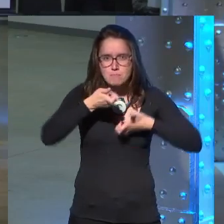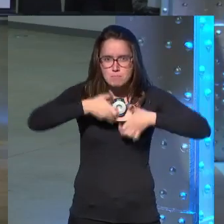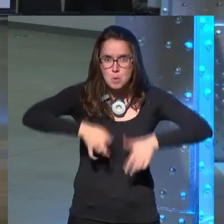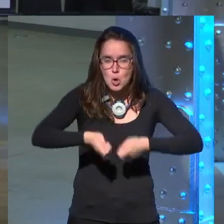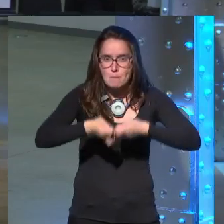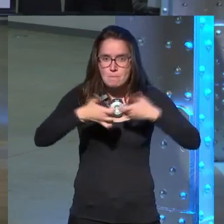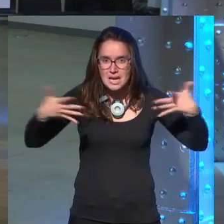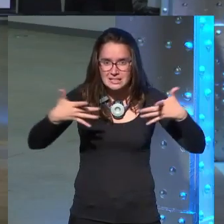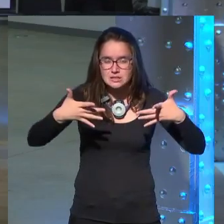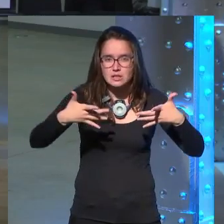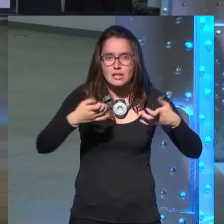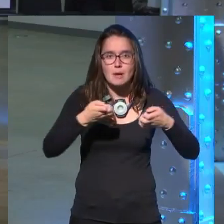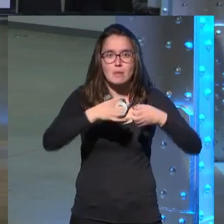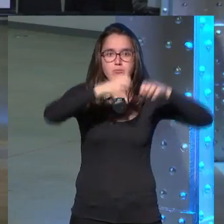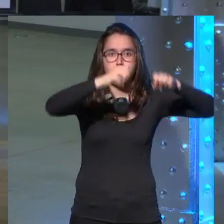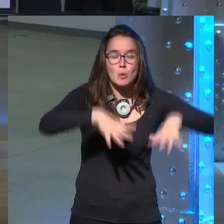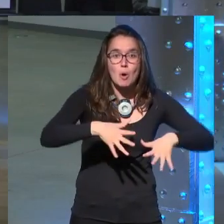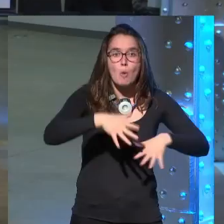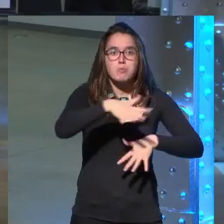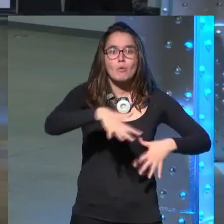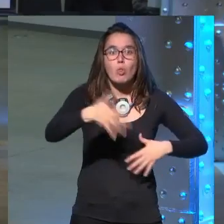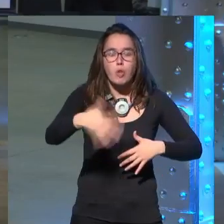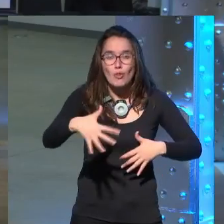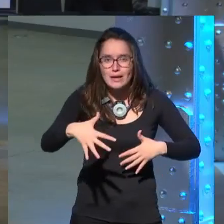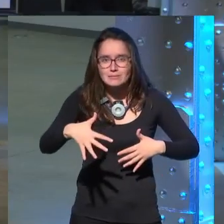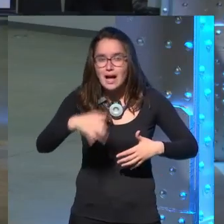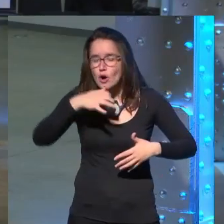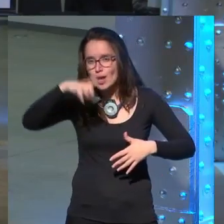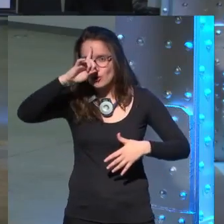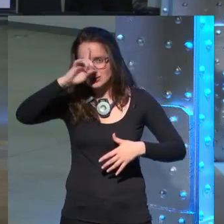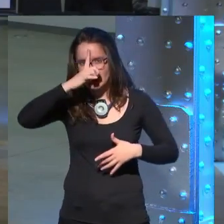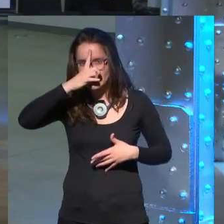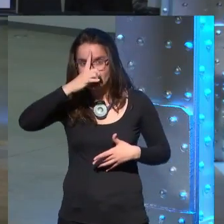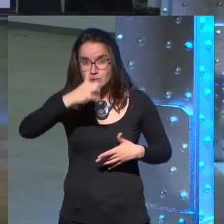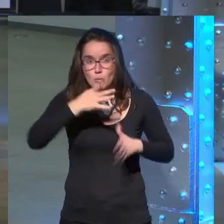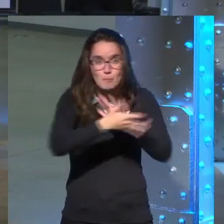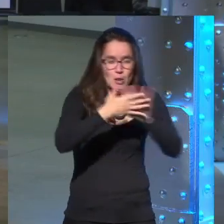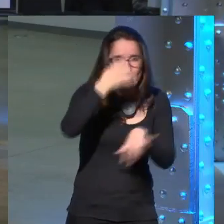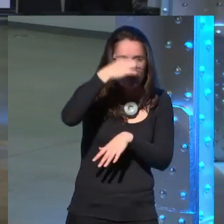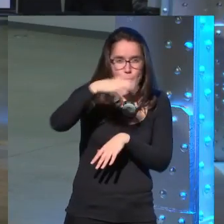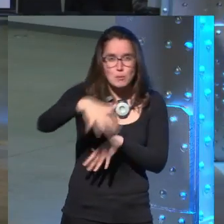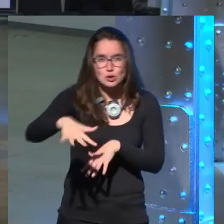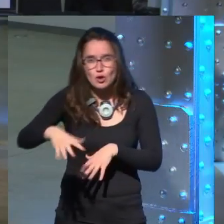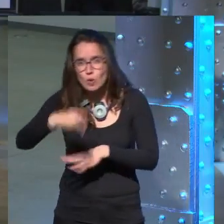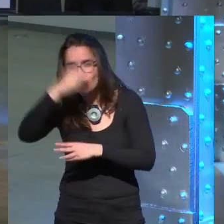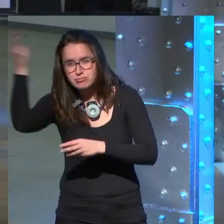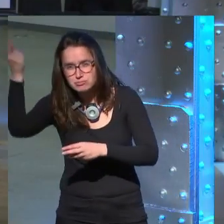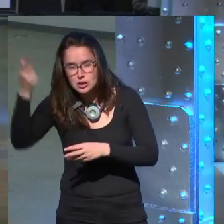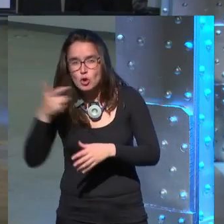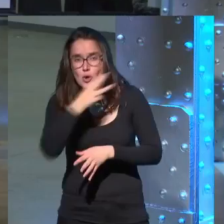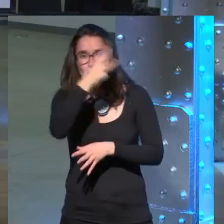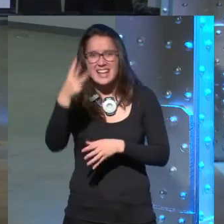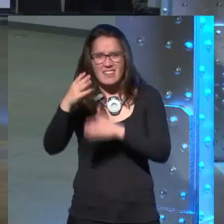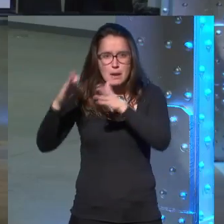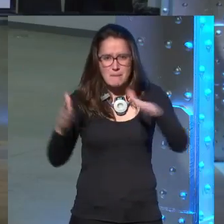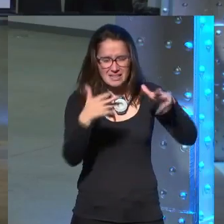about their position, and they don't know where they are anymore. When we come to questions, there's a third bit to the joke, because Schrödinger was in